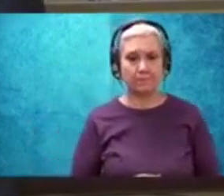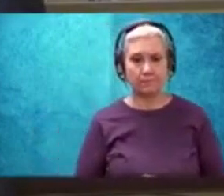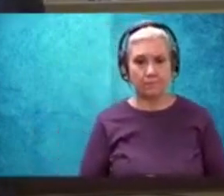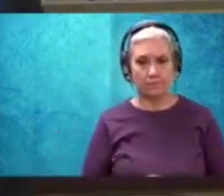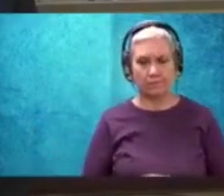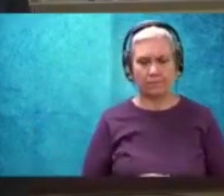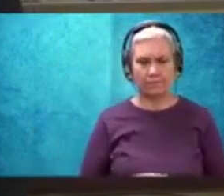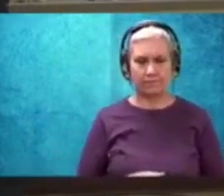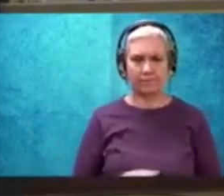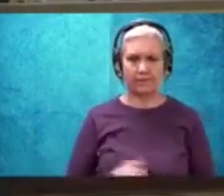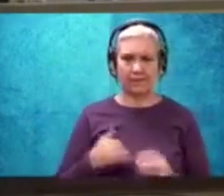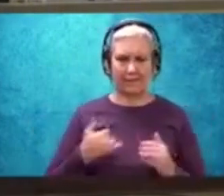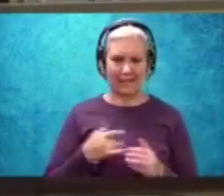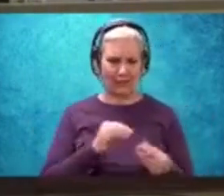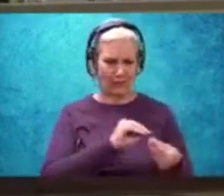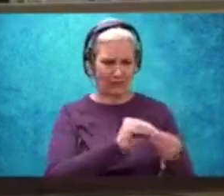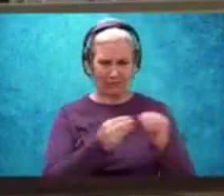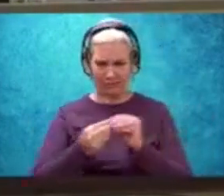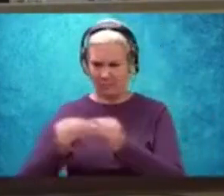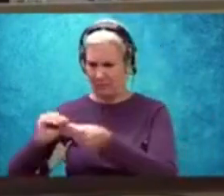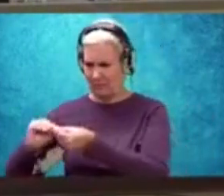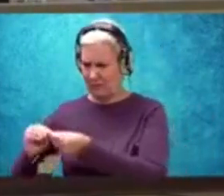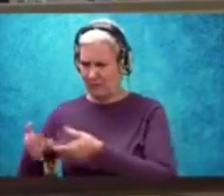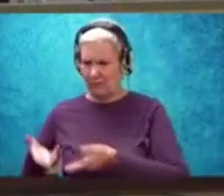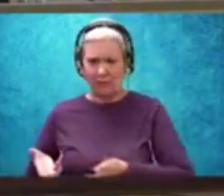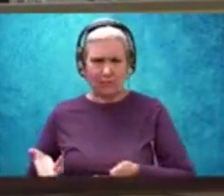this case is how are these numbers,